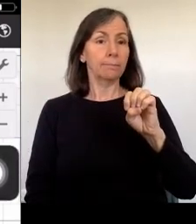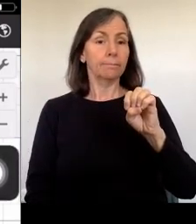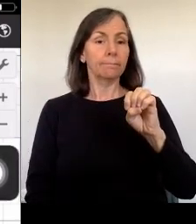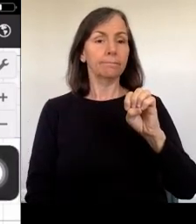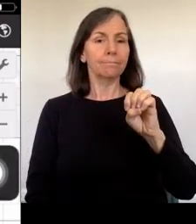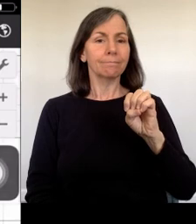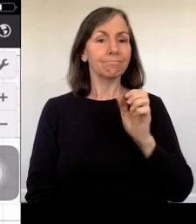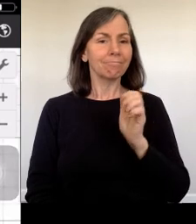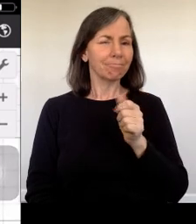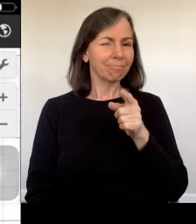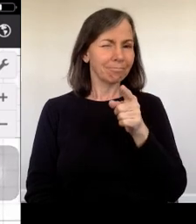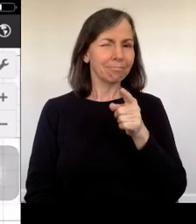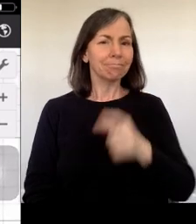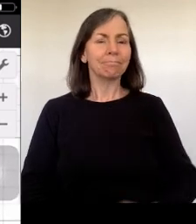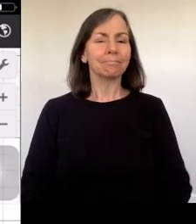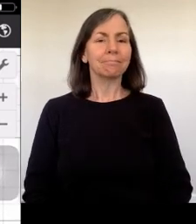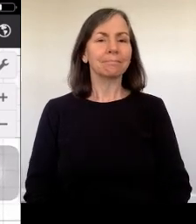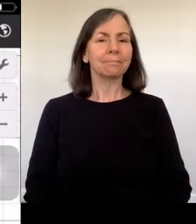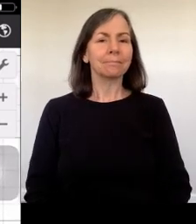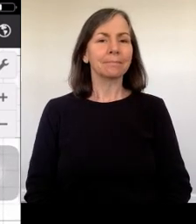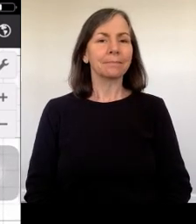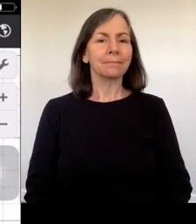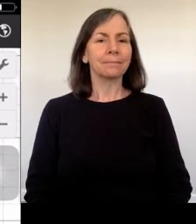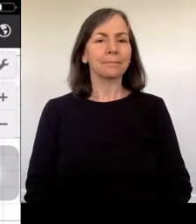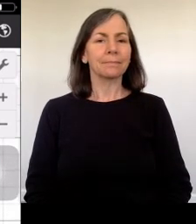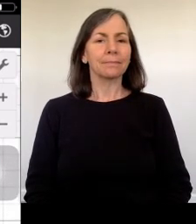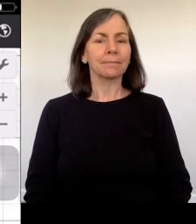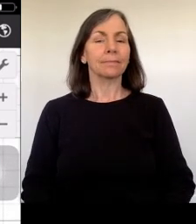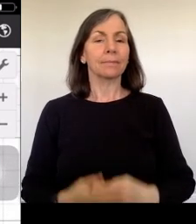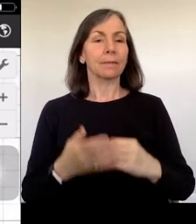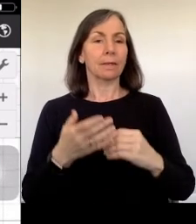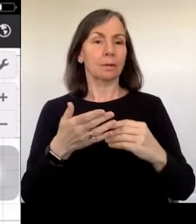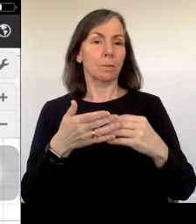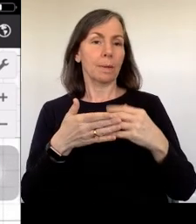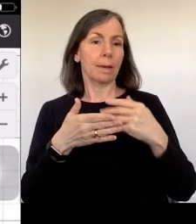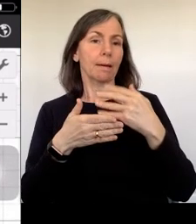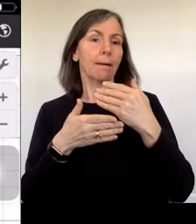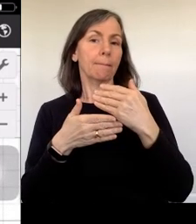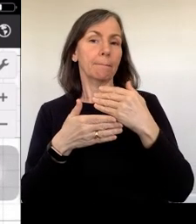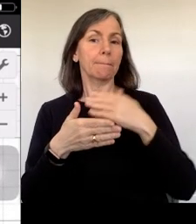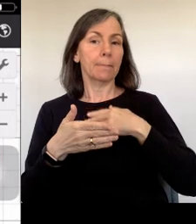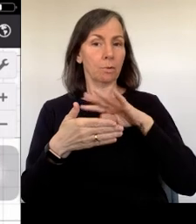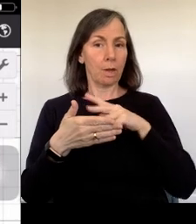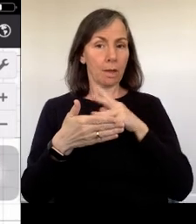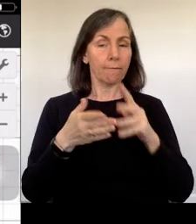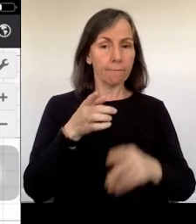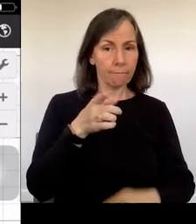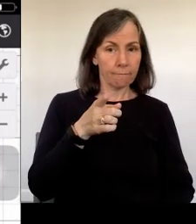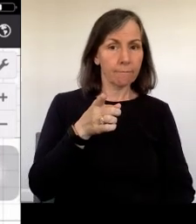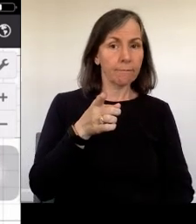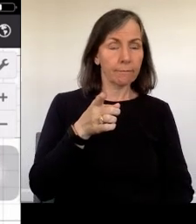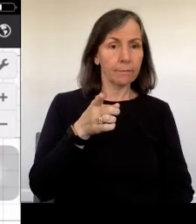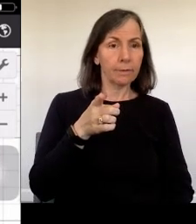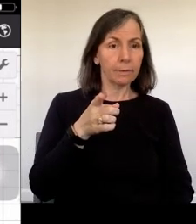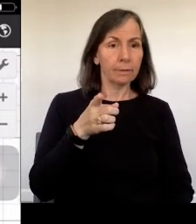Okay. And then I'm going to go back to my graph.